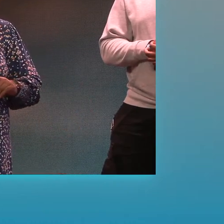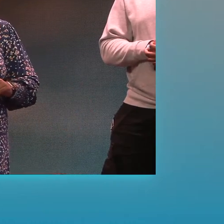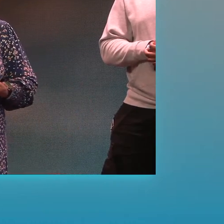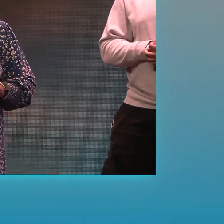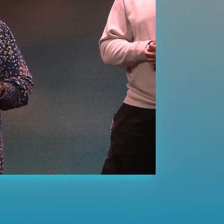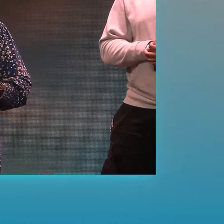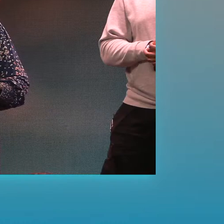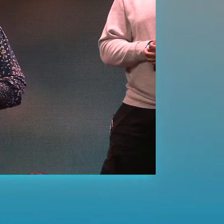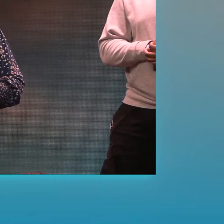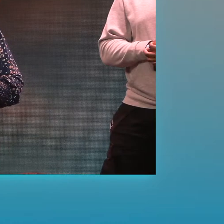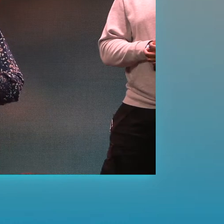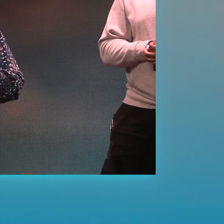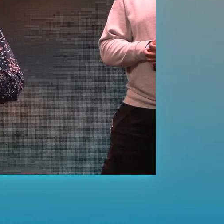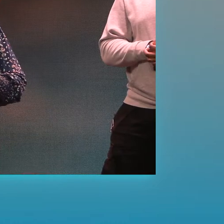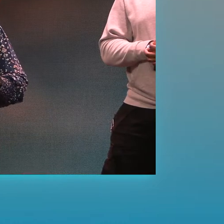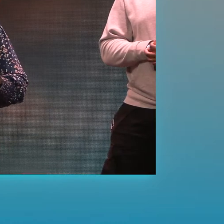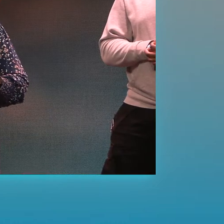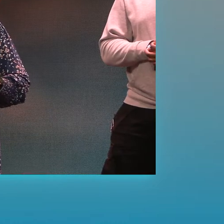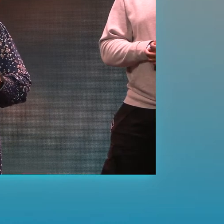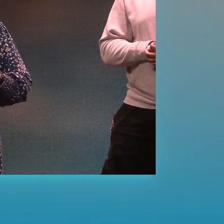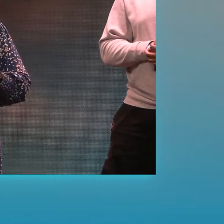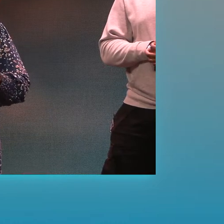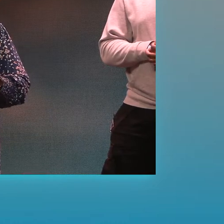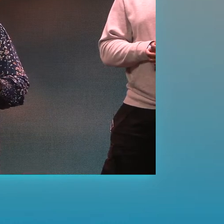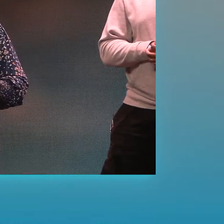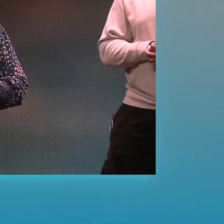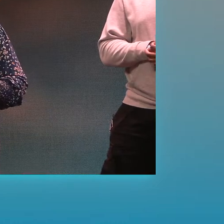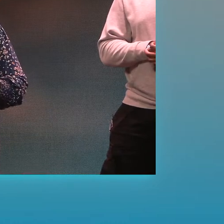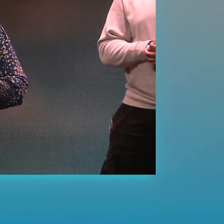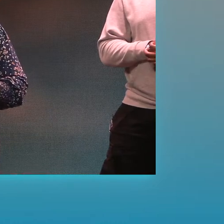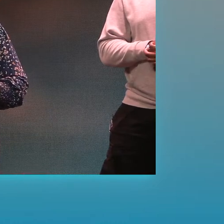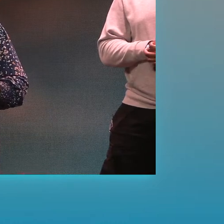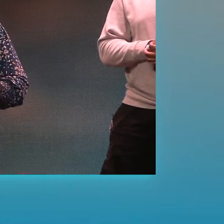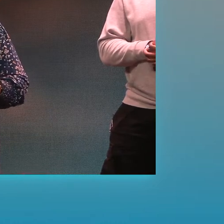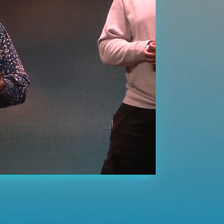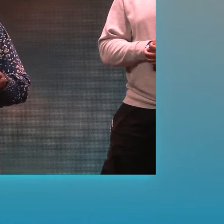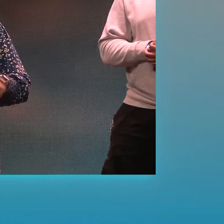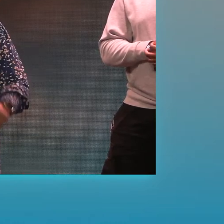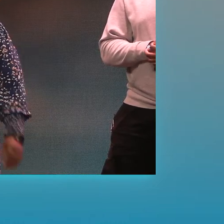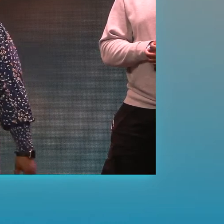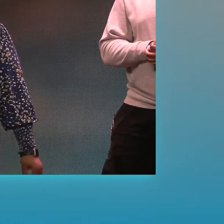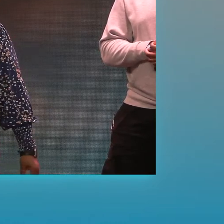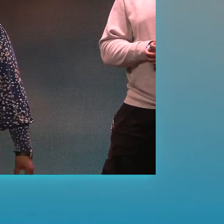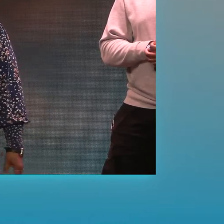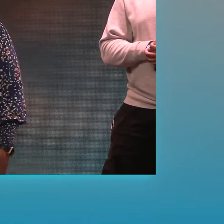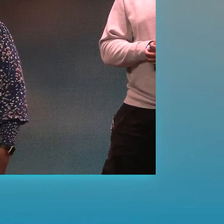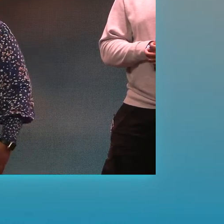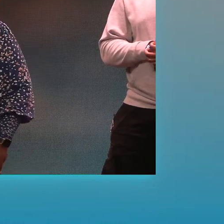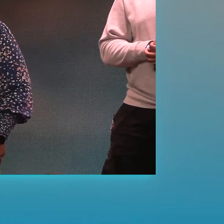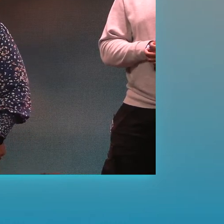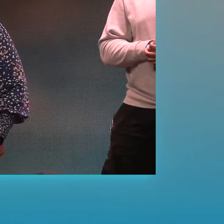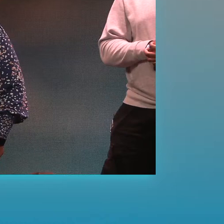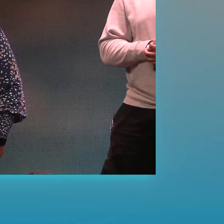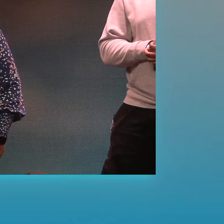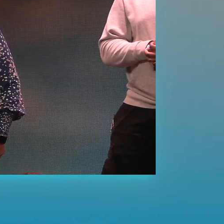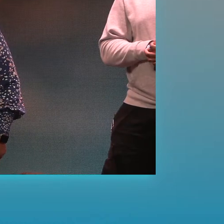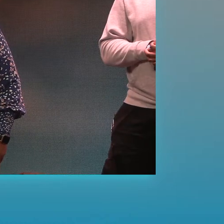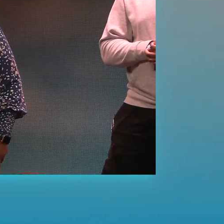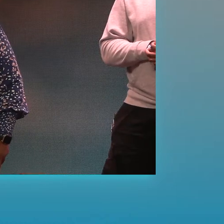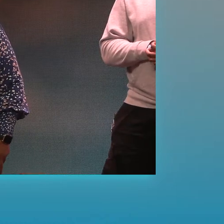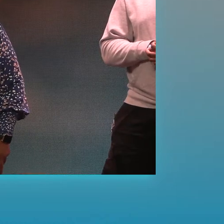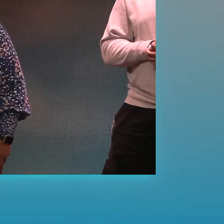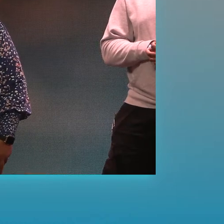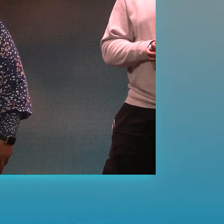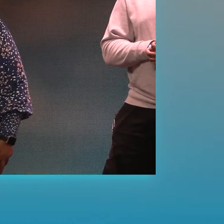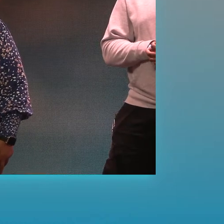please do. God bless you there at home. I believe you've received healing, and we want to hear the testimony of such things. Don't forget the Hub